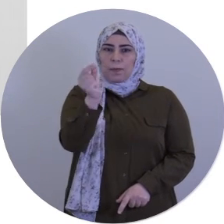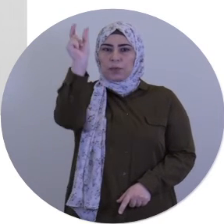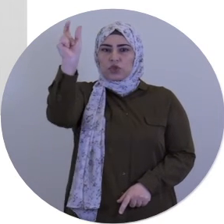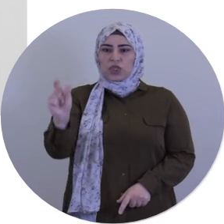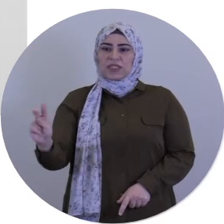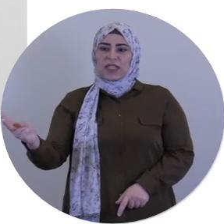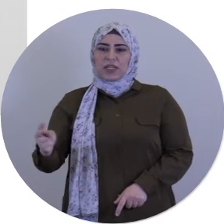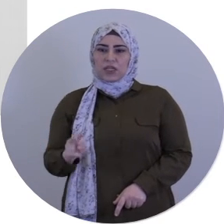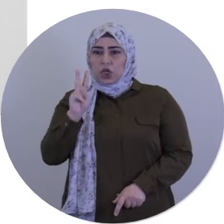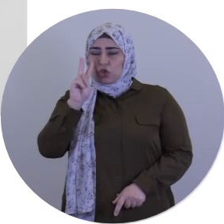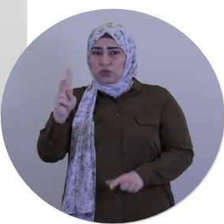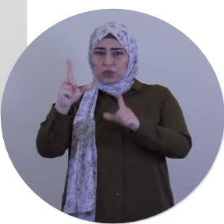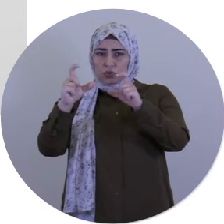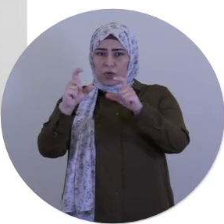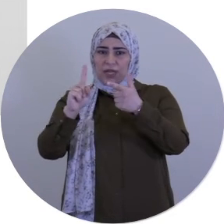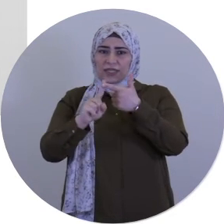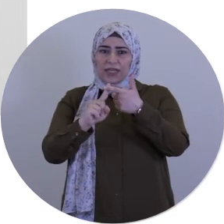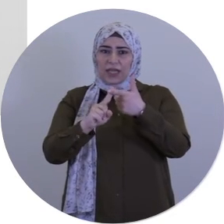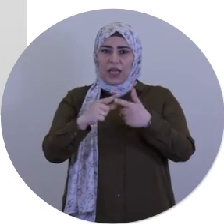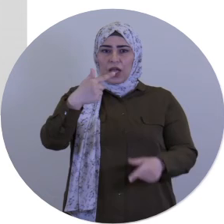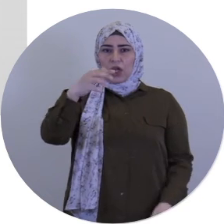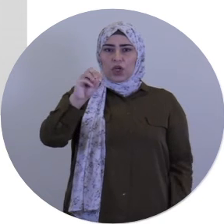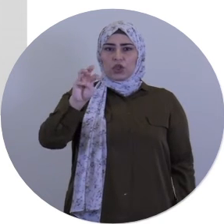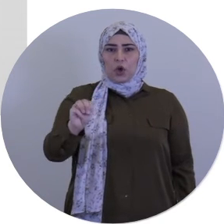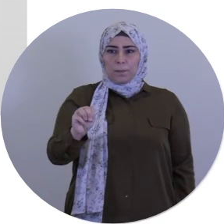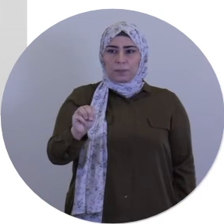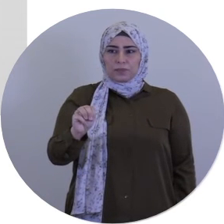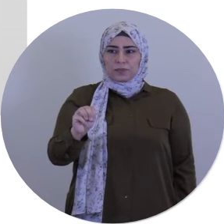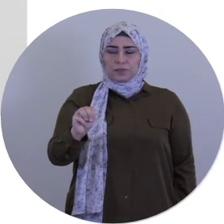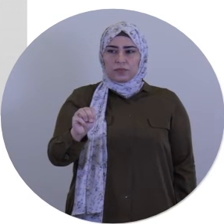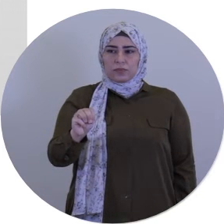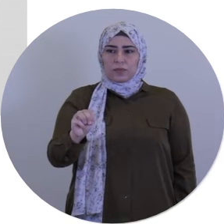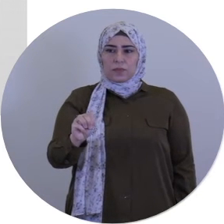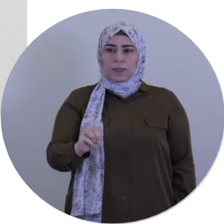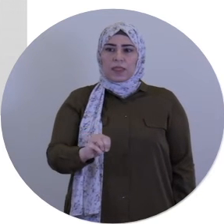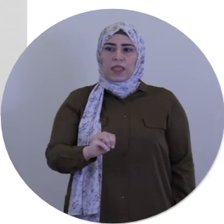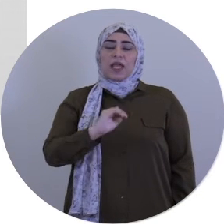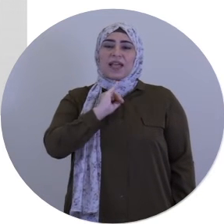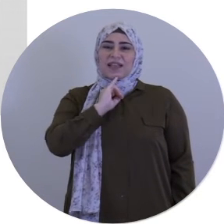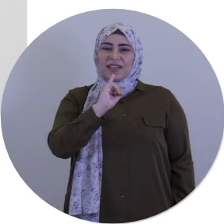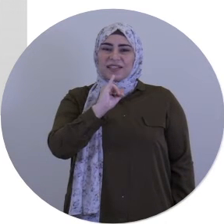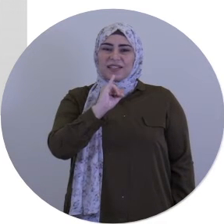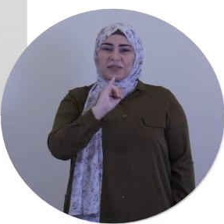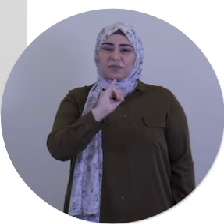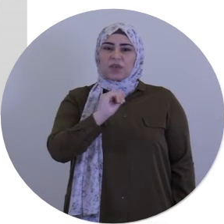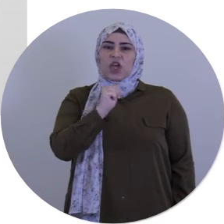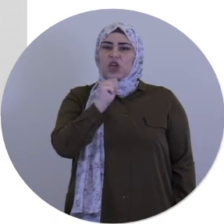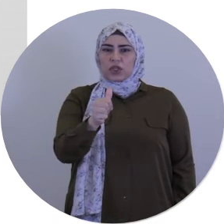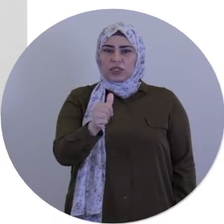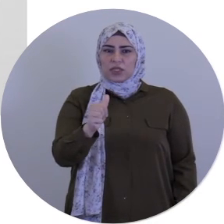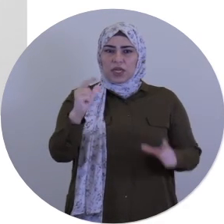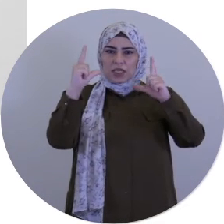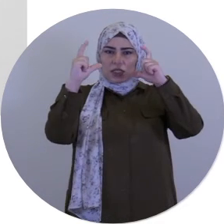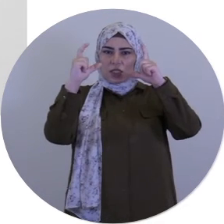another example. This is Tom. He's sitting on a sofa. Someone is taking his picture. So is he going to take his